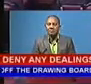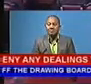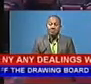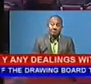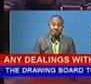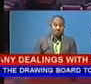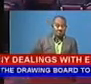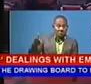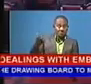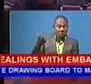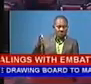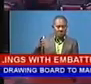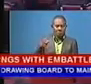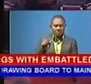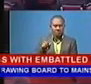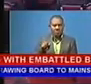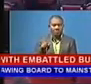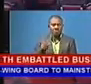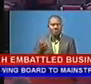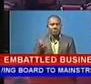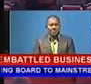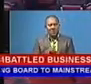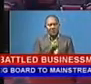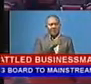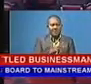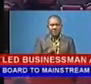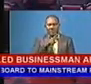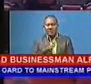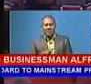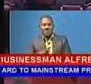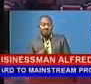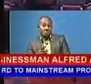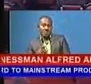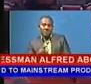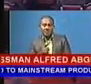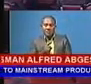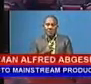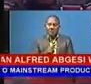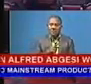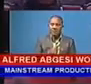through due thing, that's why he's always getting up. It should be first, second, third before he